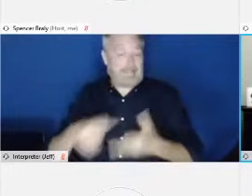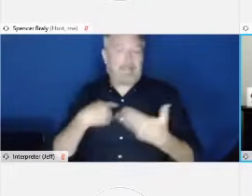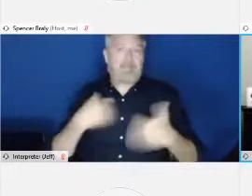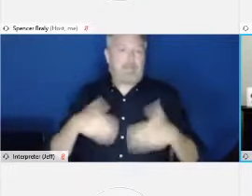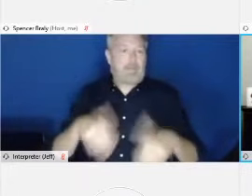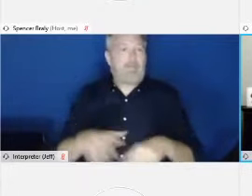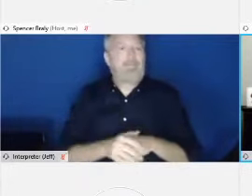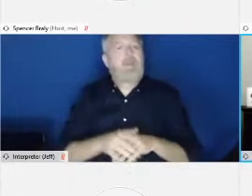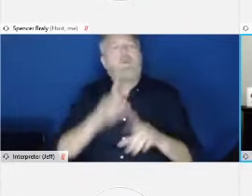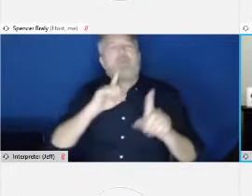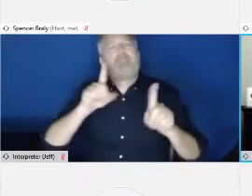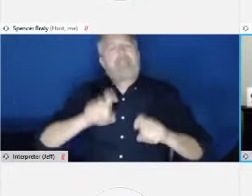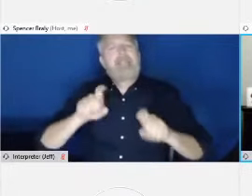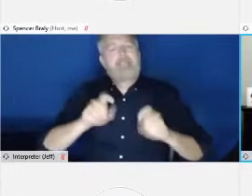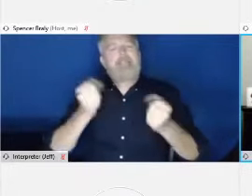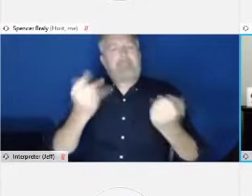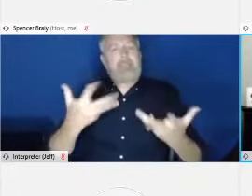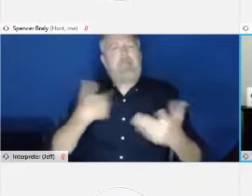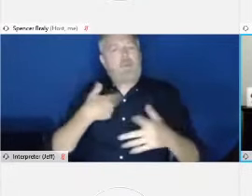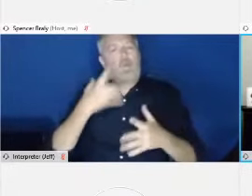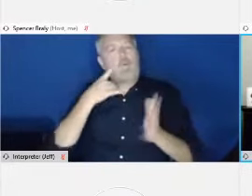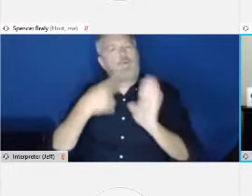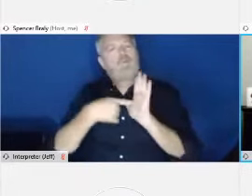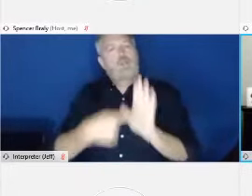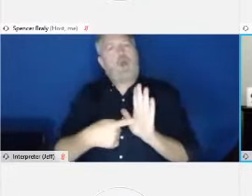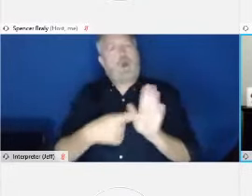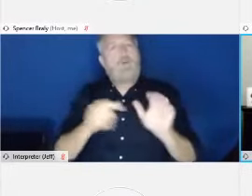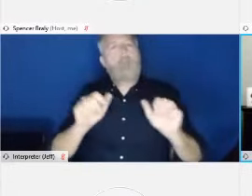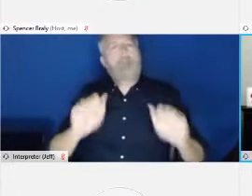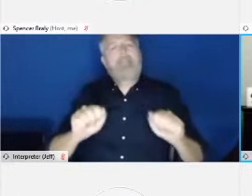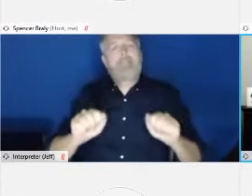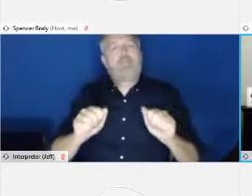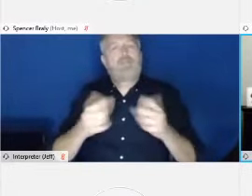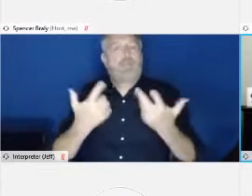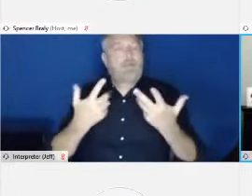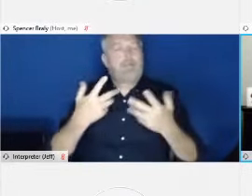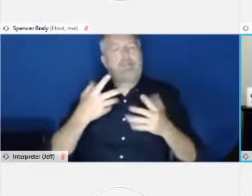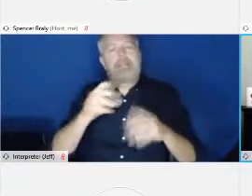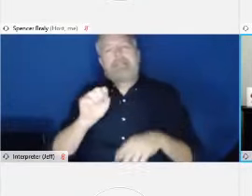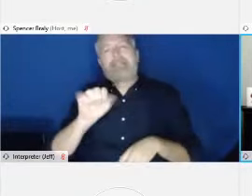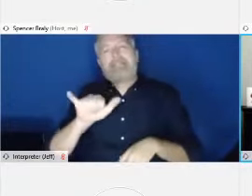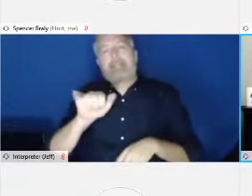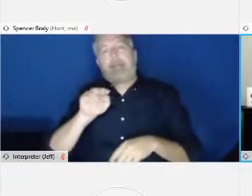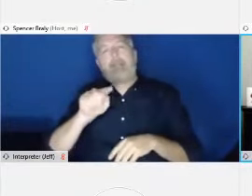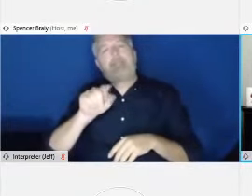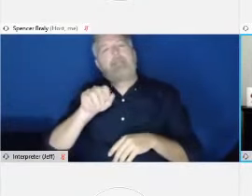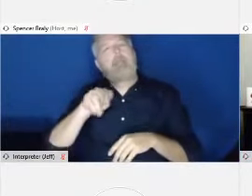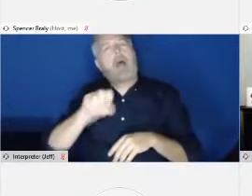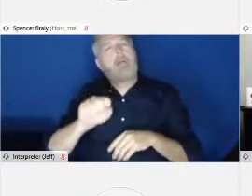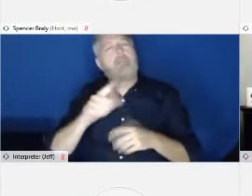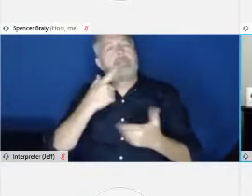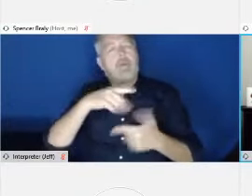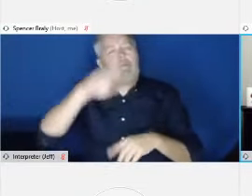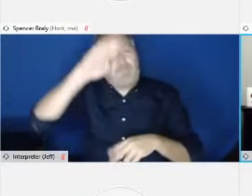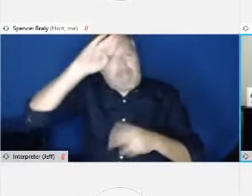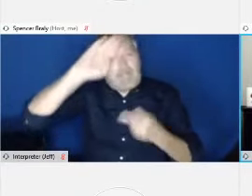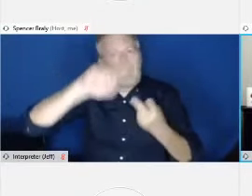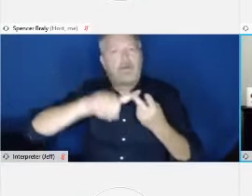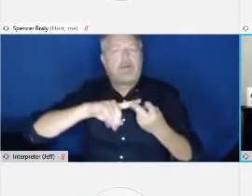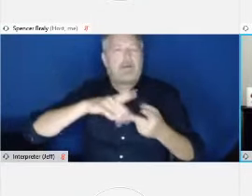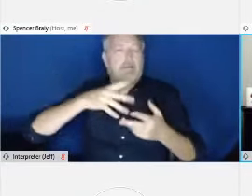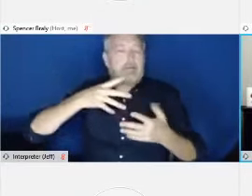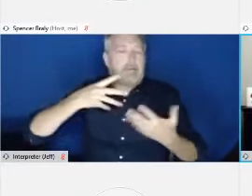of symptomatic individuals and those who have been exposed to a positive case. And it's resulted in